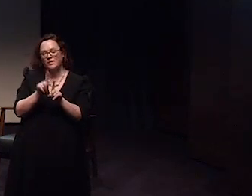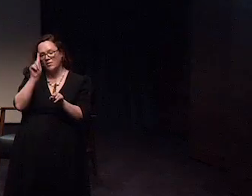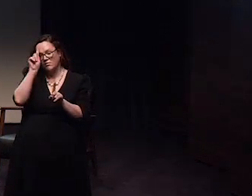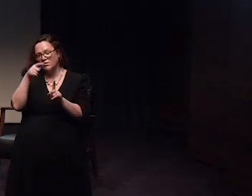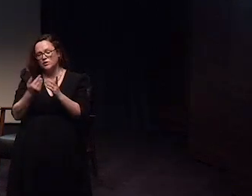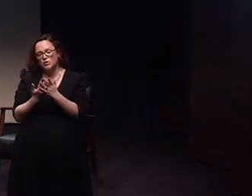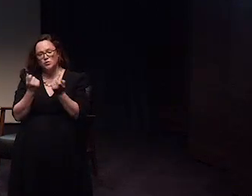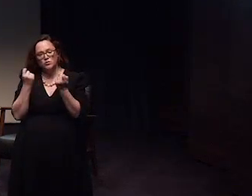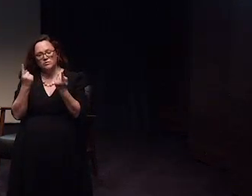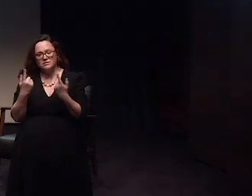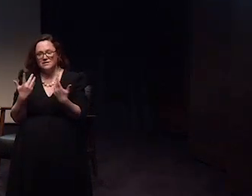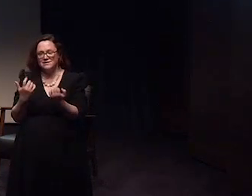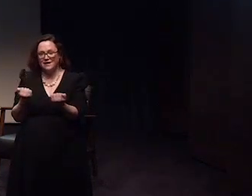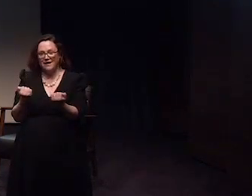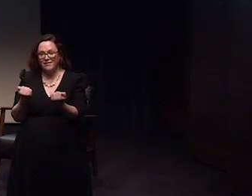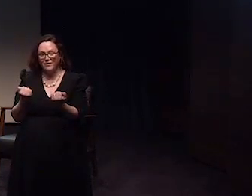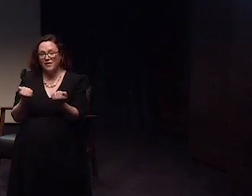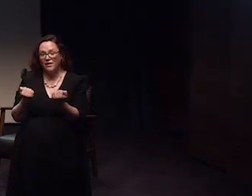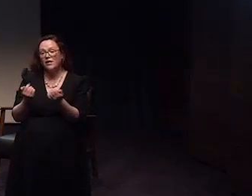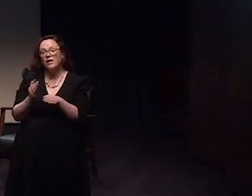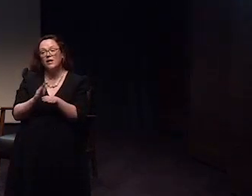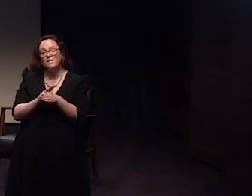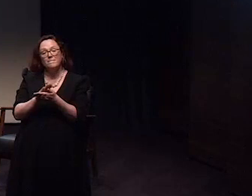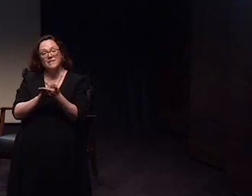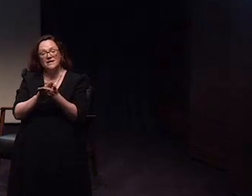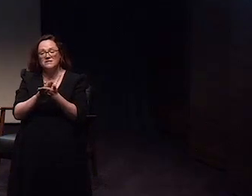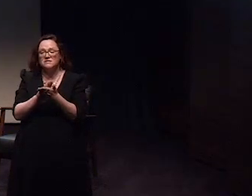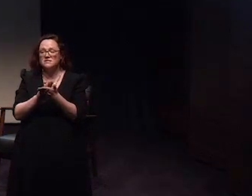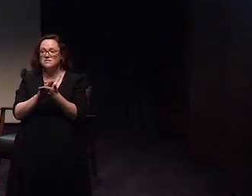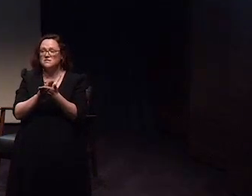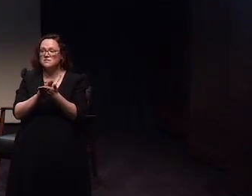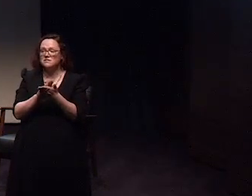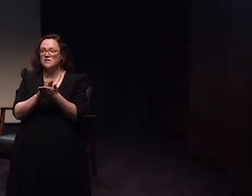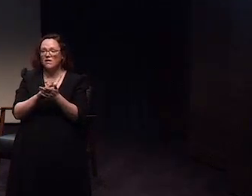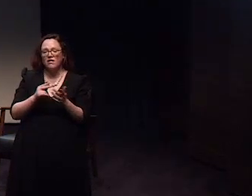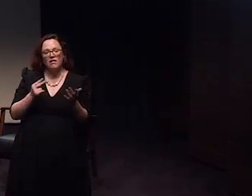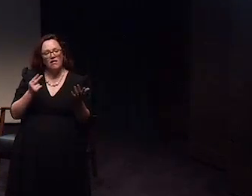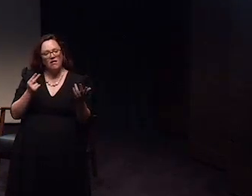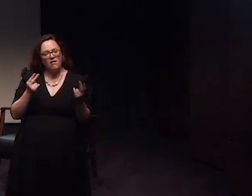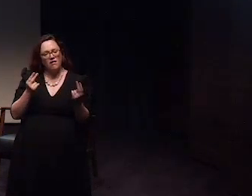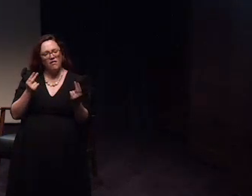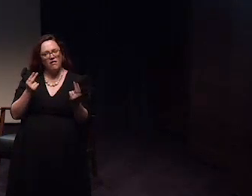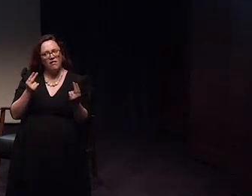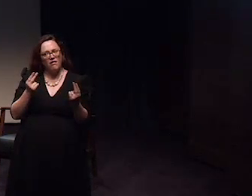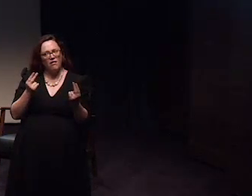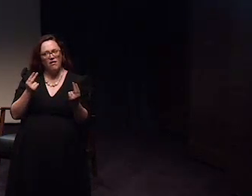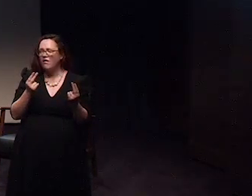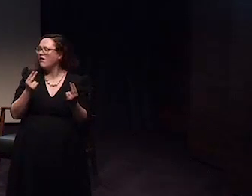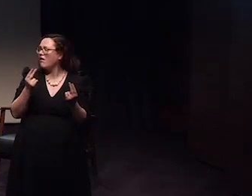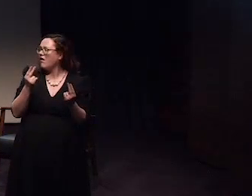the one that you can also work with professionals in an artistic approach in order to go